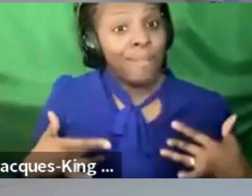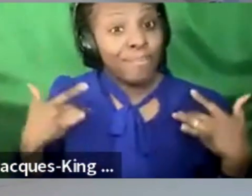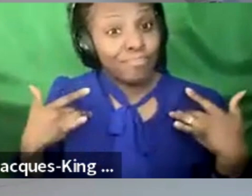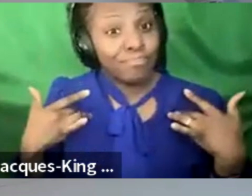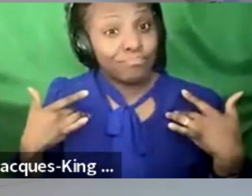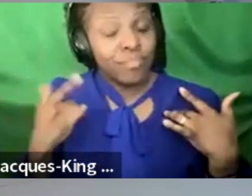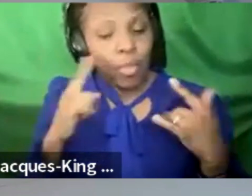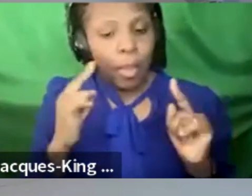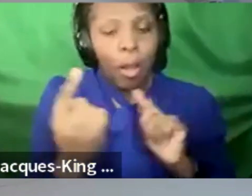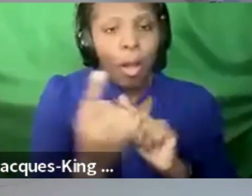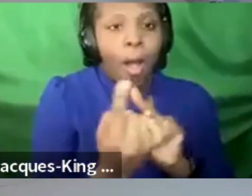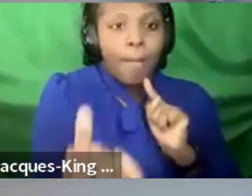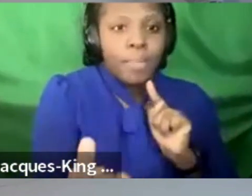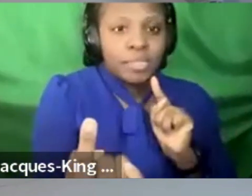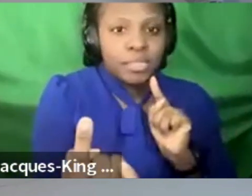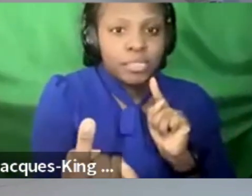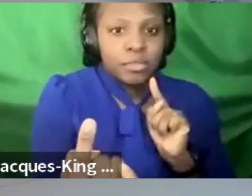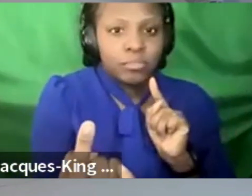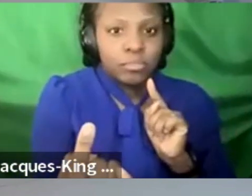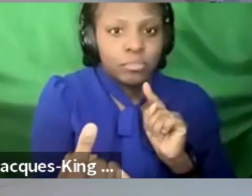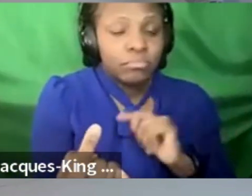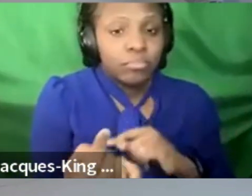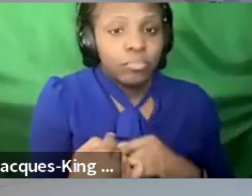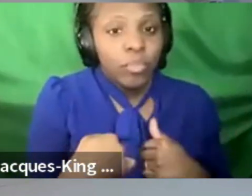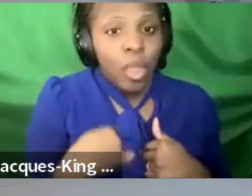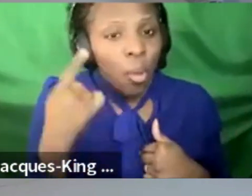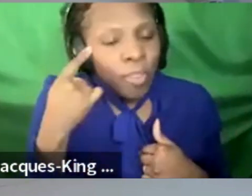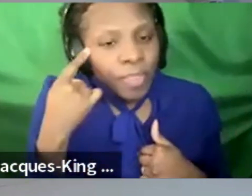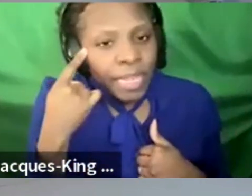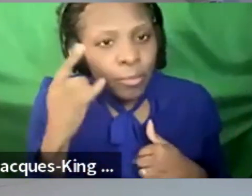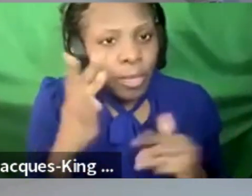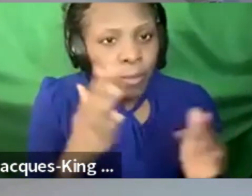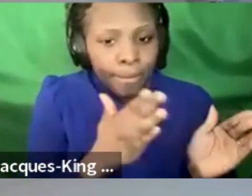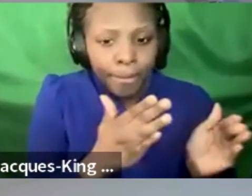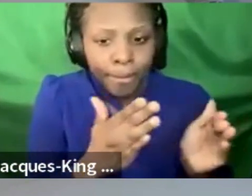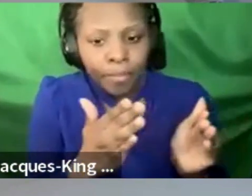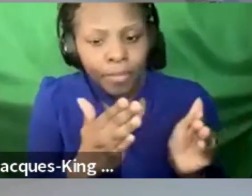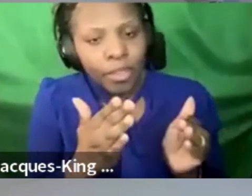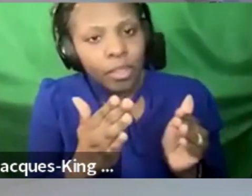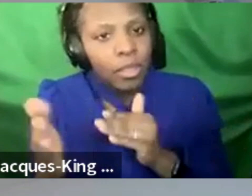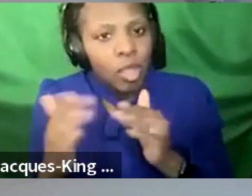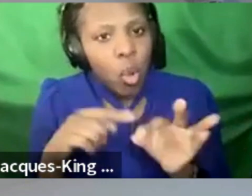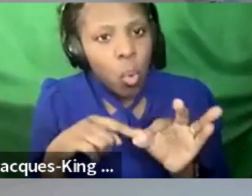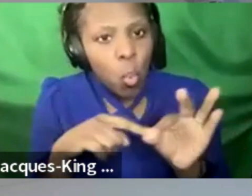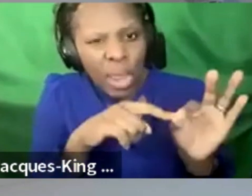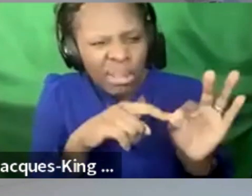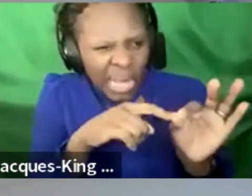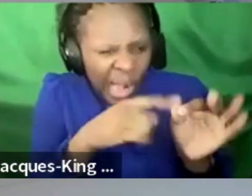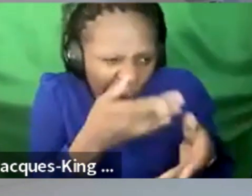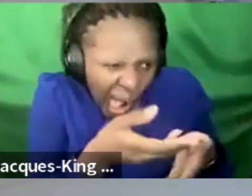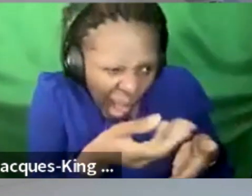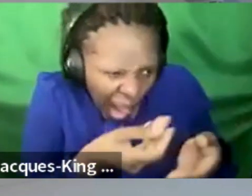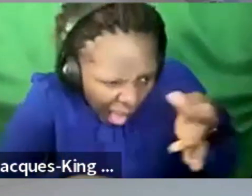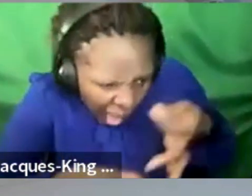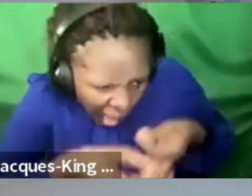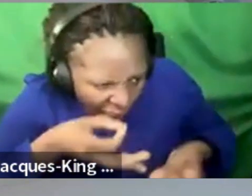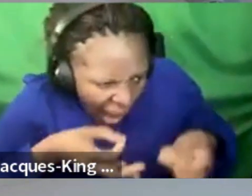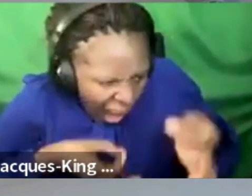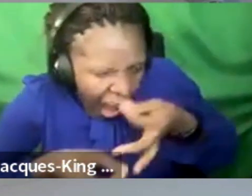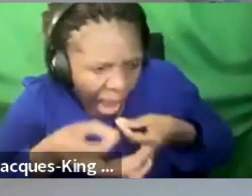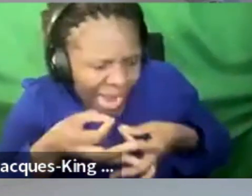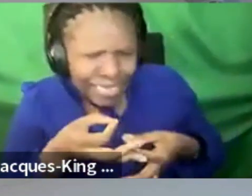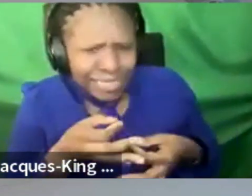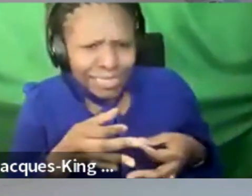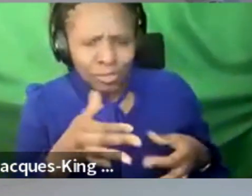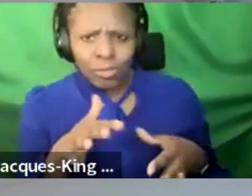I think the opposite. I don't think that we are gleaning queerness out of the work. I feel like it's screaming out